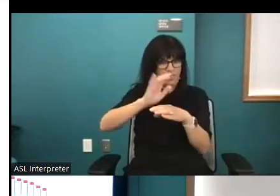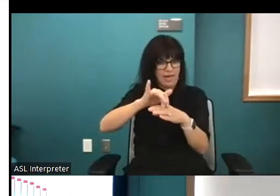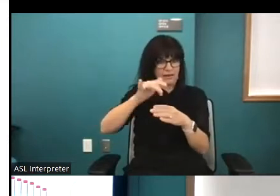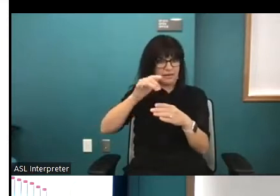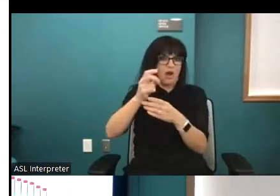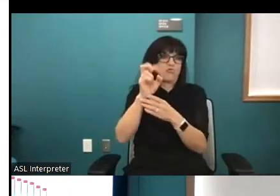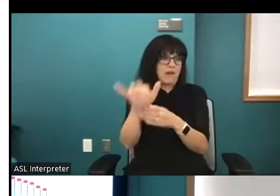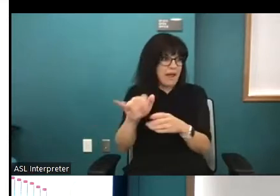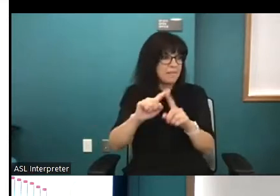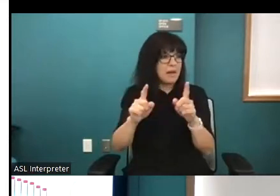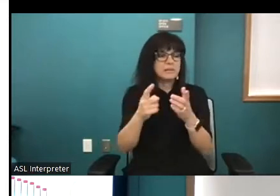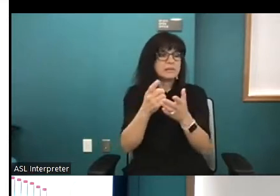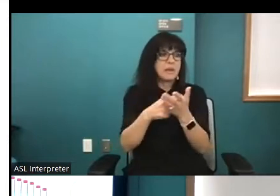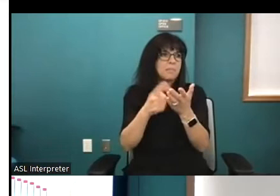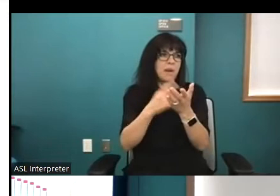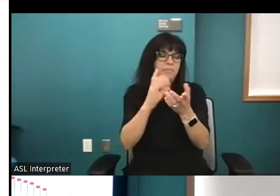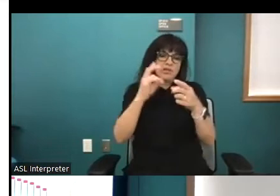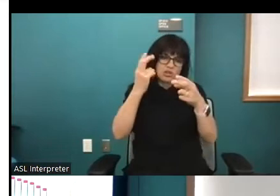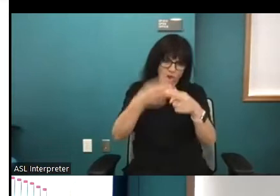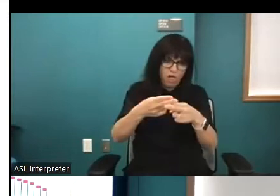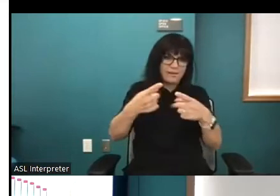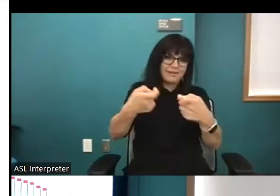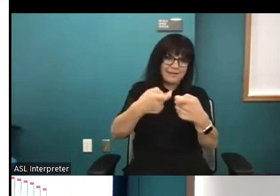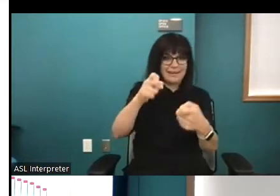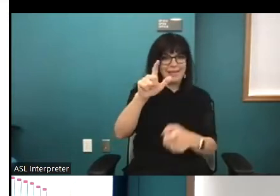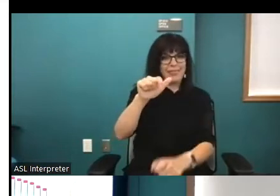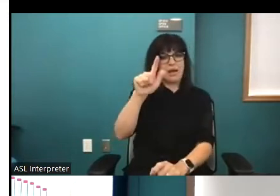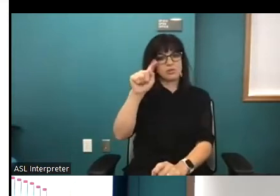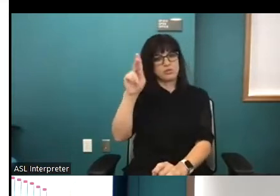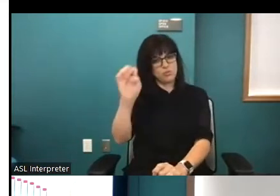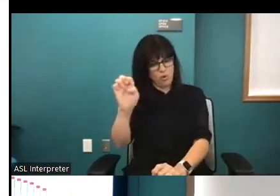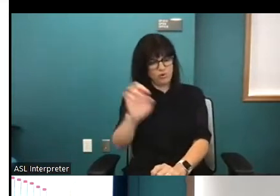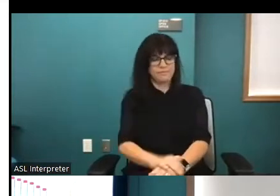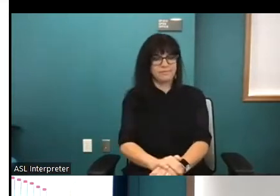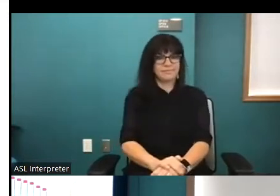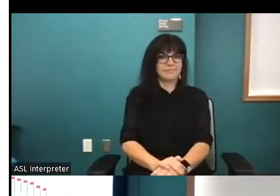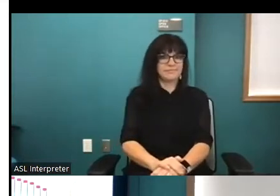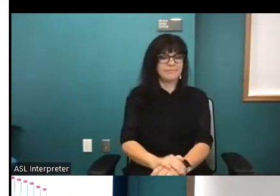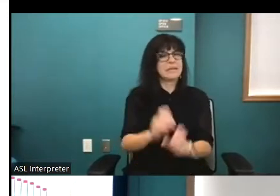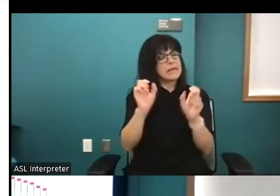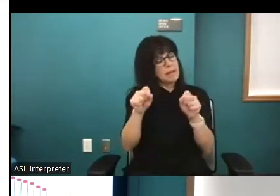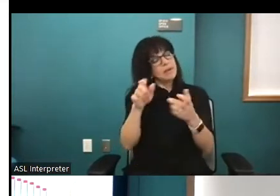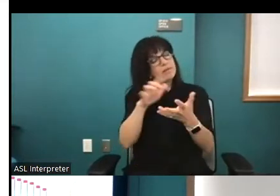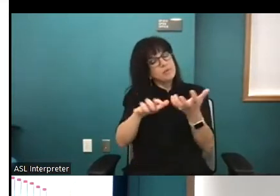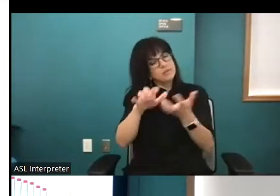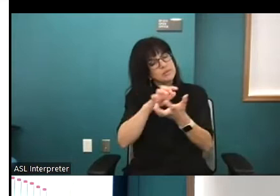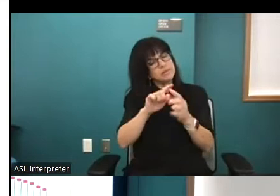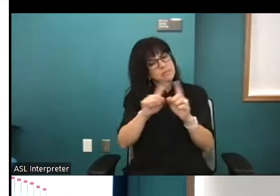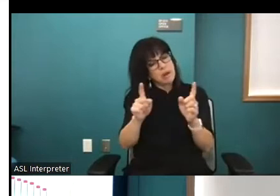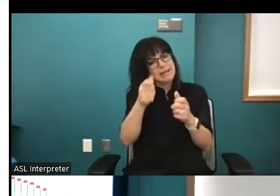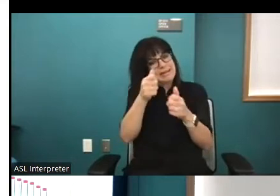lot of people just refer to the whole thing as the electrode. So that's confusing sometimes. So each